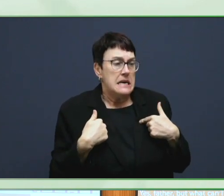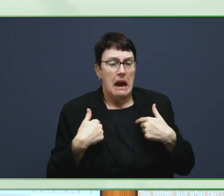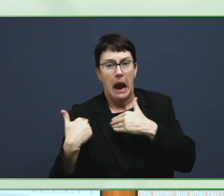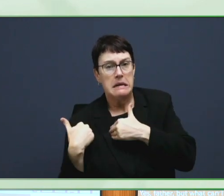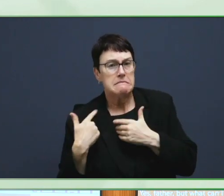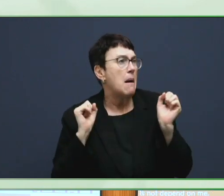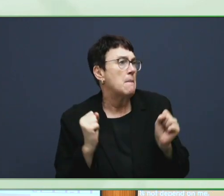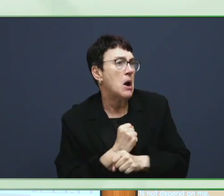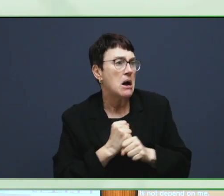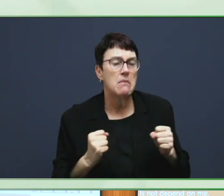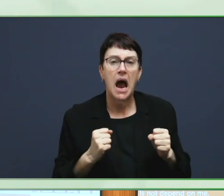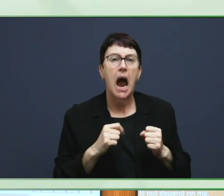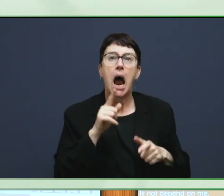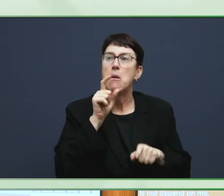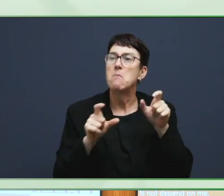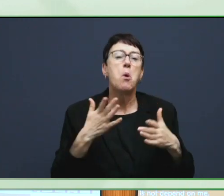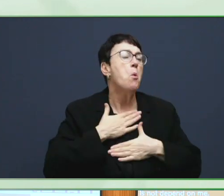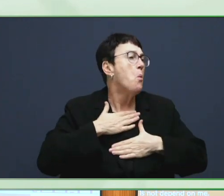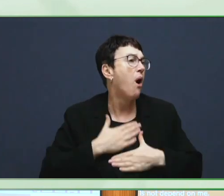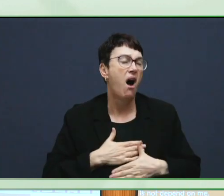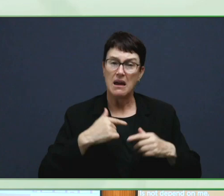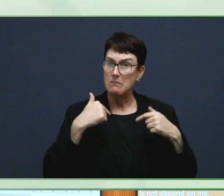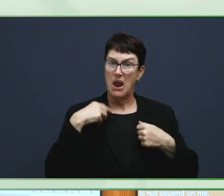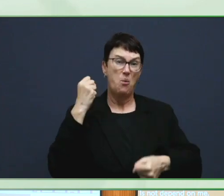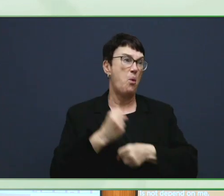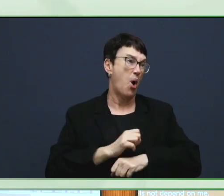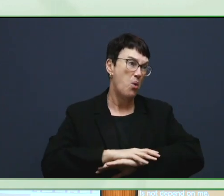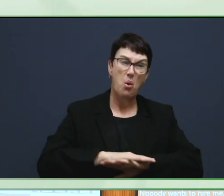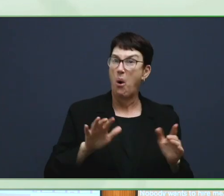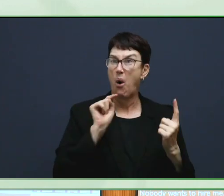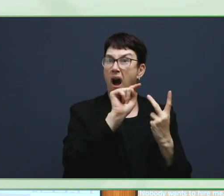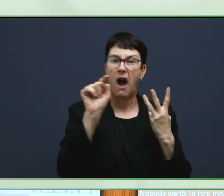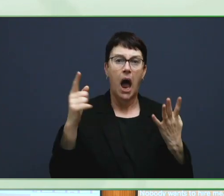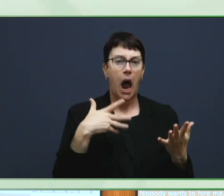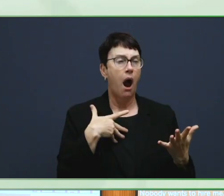Nobody wants to hire me. Where is the opportunity?